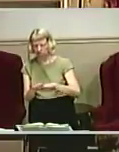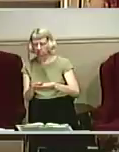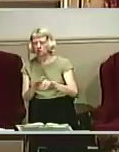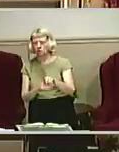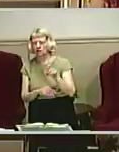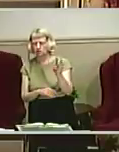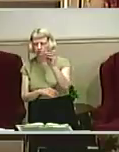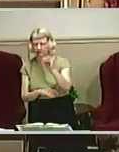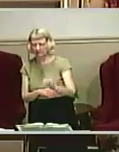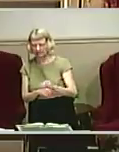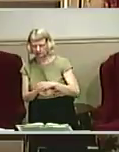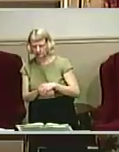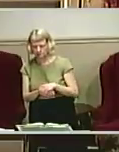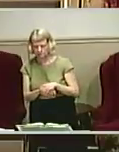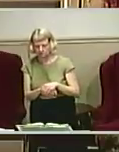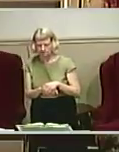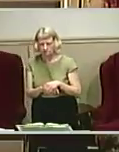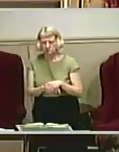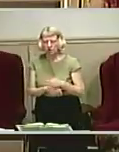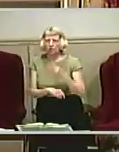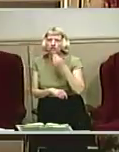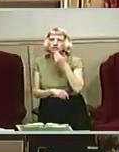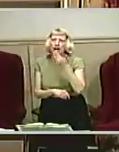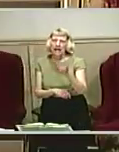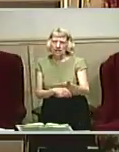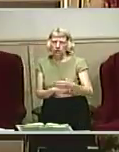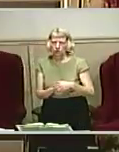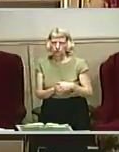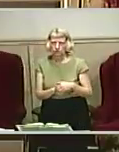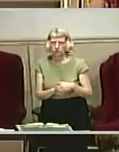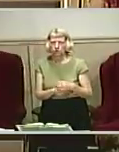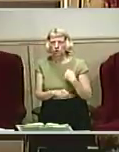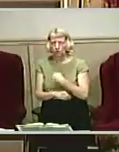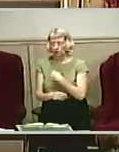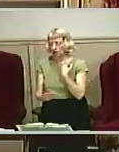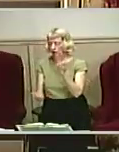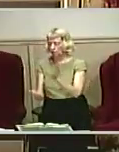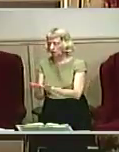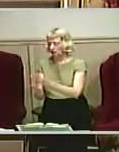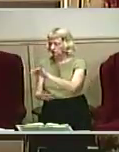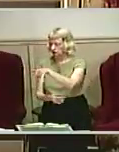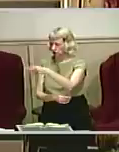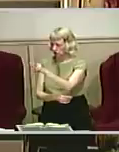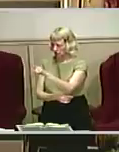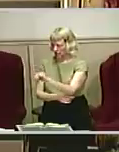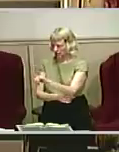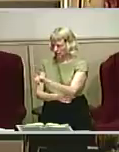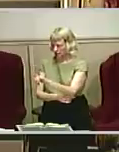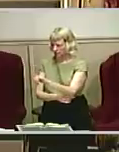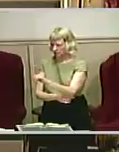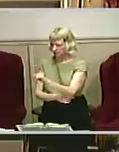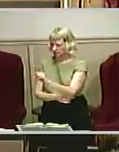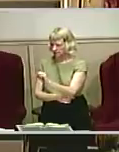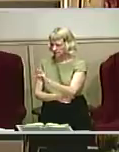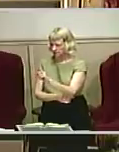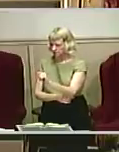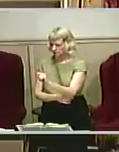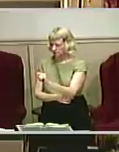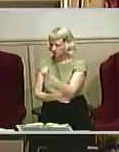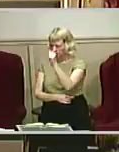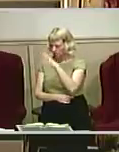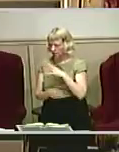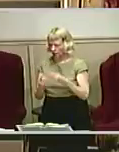100%. And we said, "Well, thank you." We got to the field in July. In September, that man lost his